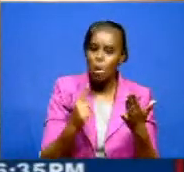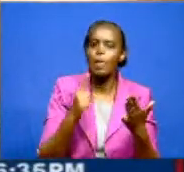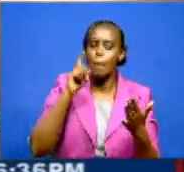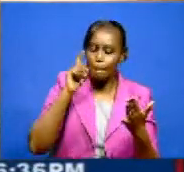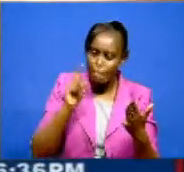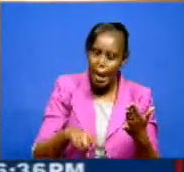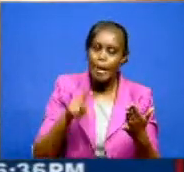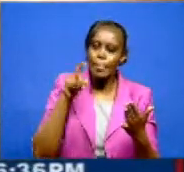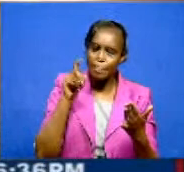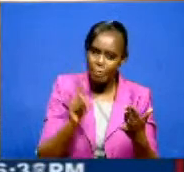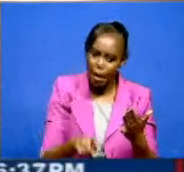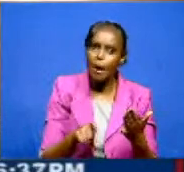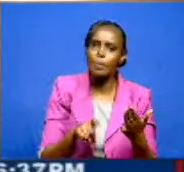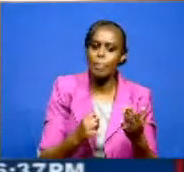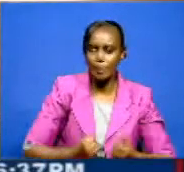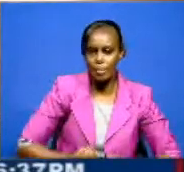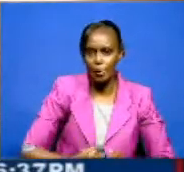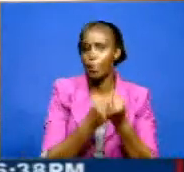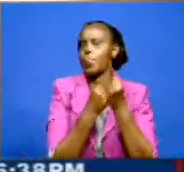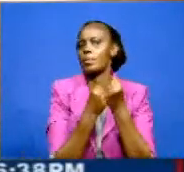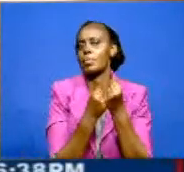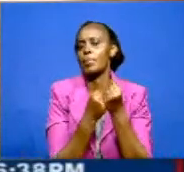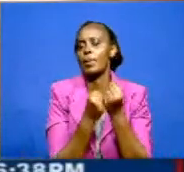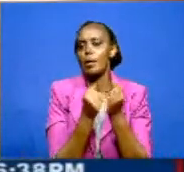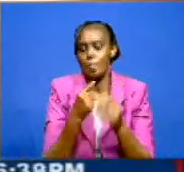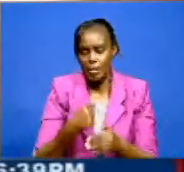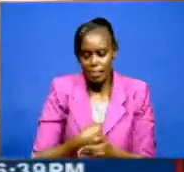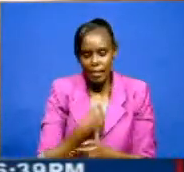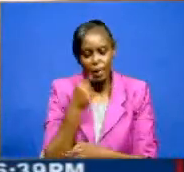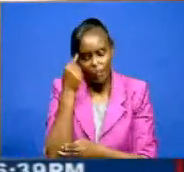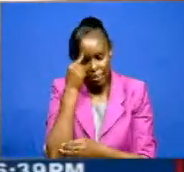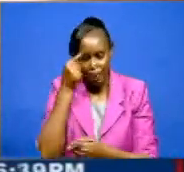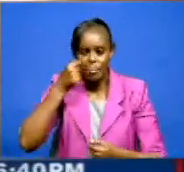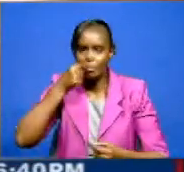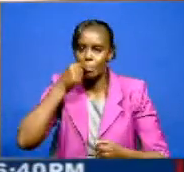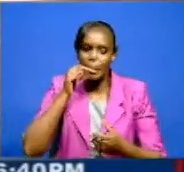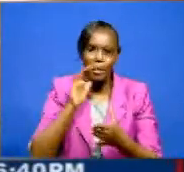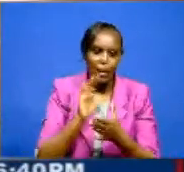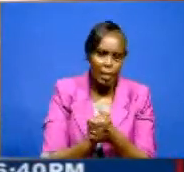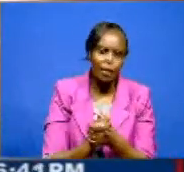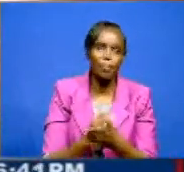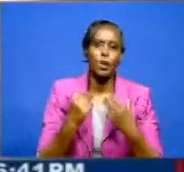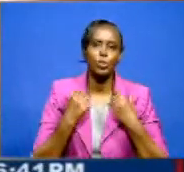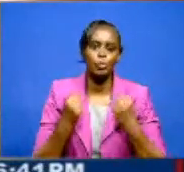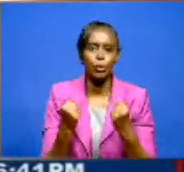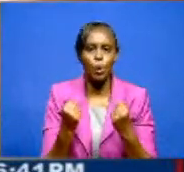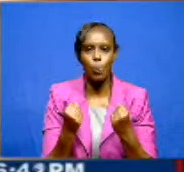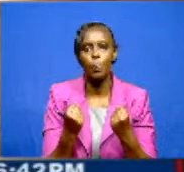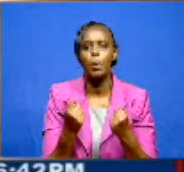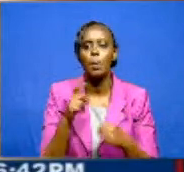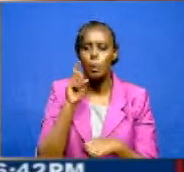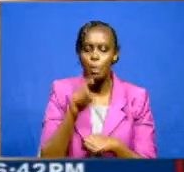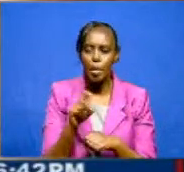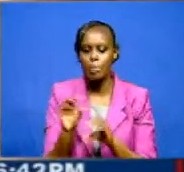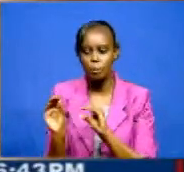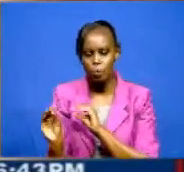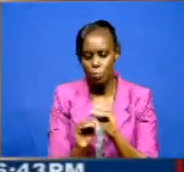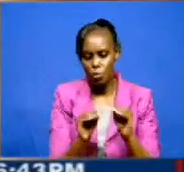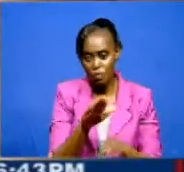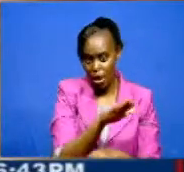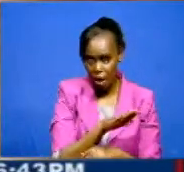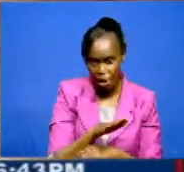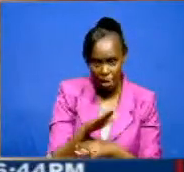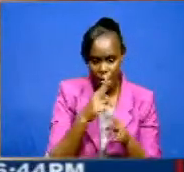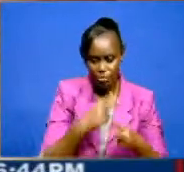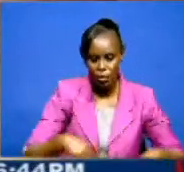must support. And I think, and I believe very, very strongly that we must move into areas of